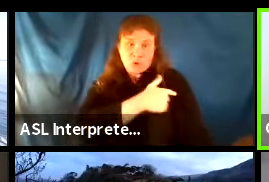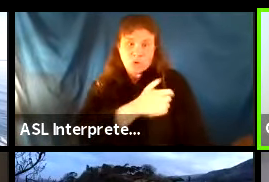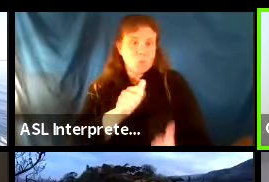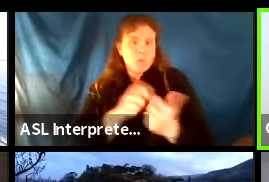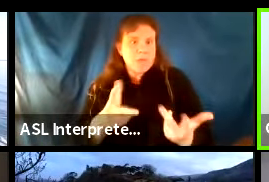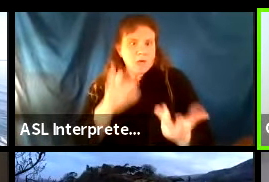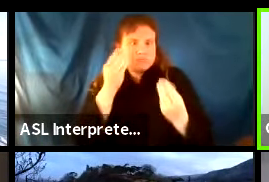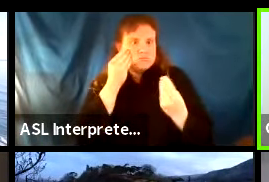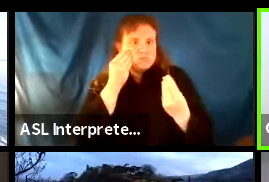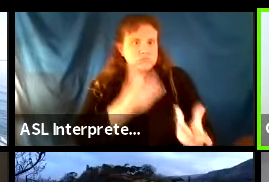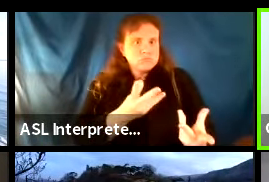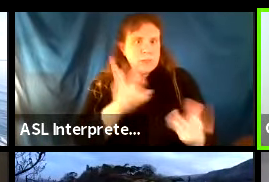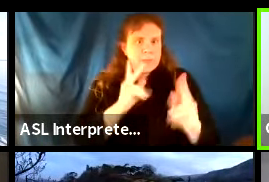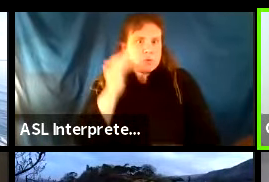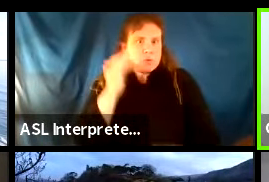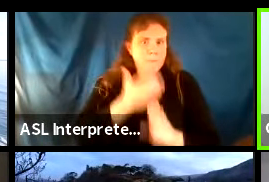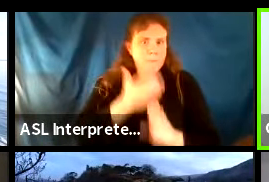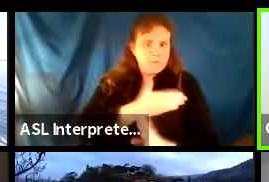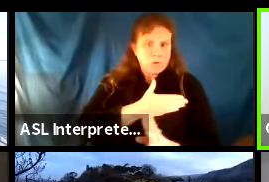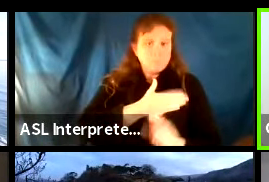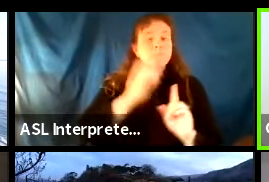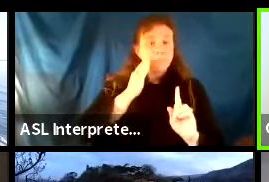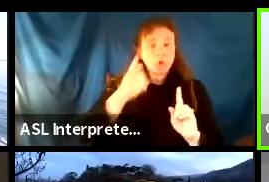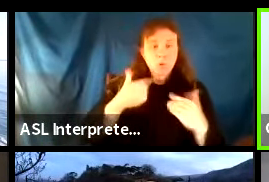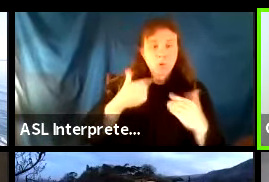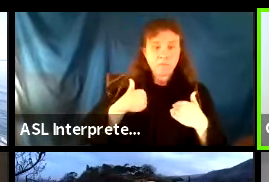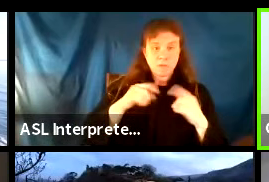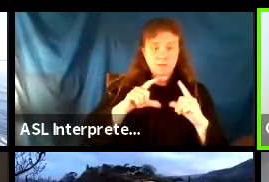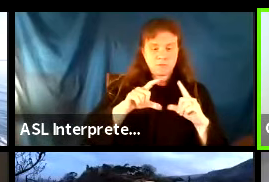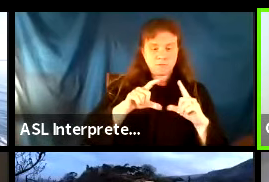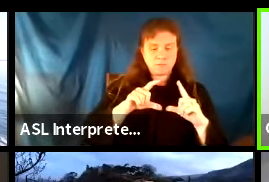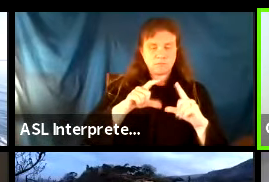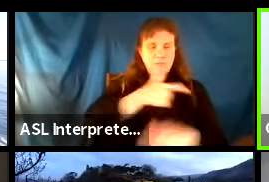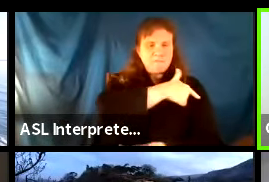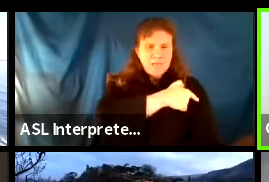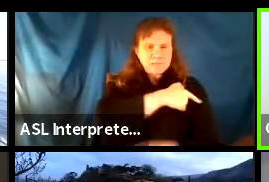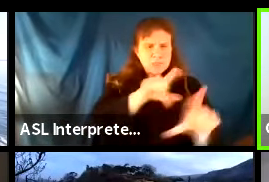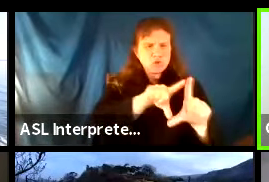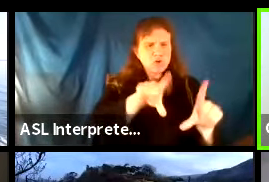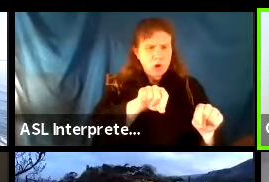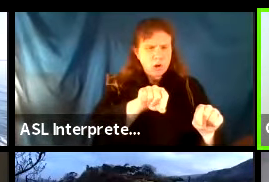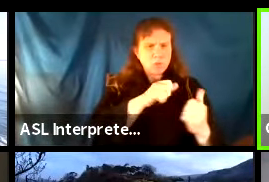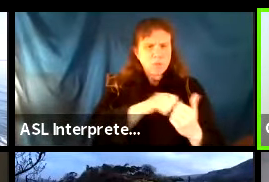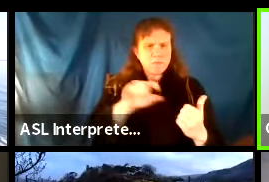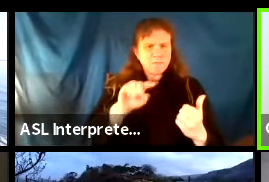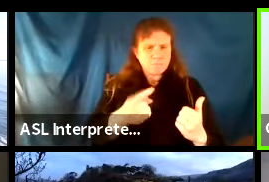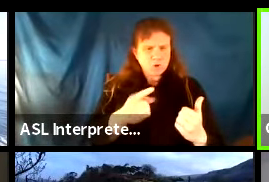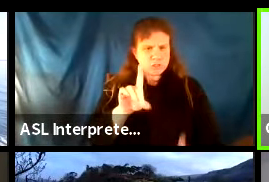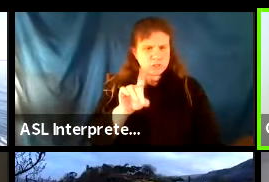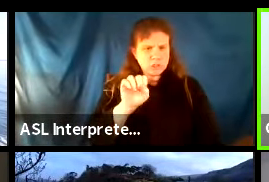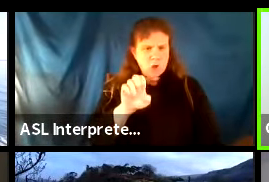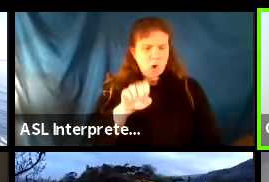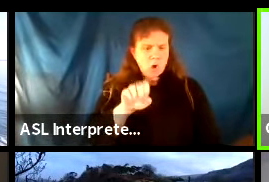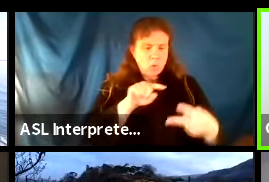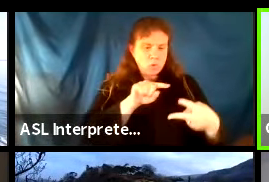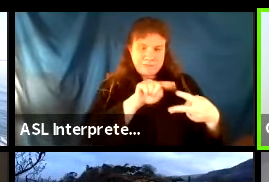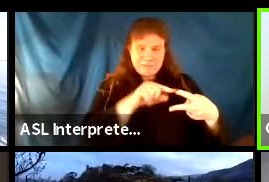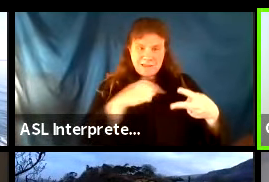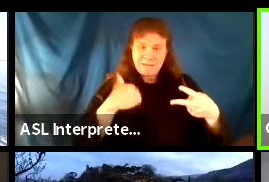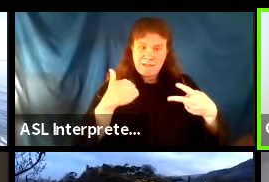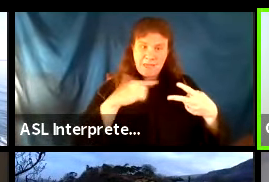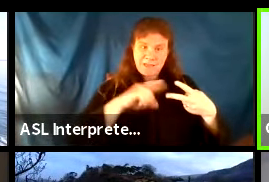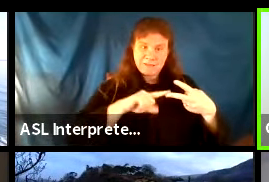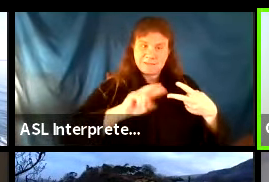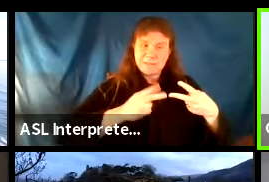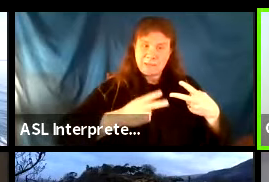the CDC. You know how you get a vaccination card after you get the first dose, and then allocating and vaccinating inmates